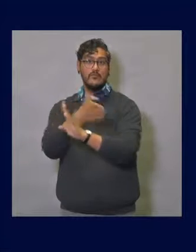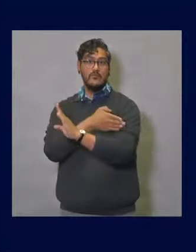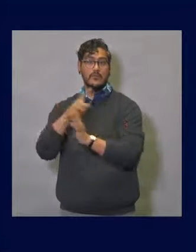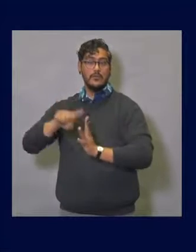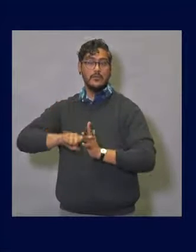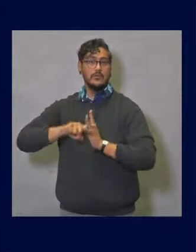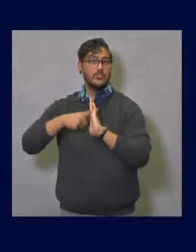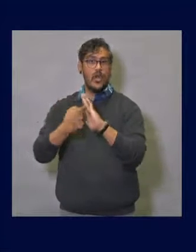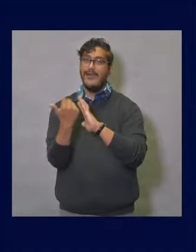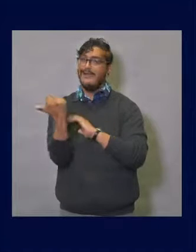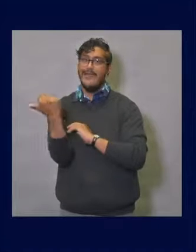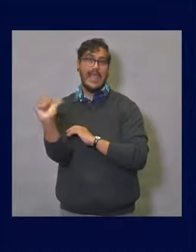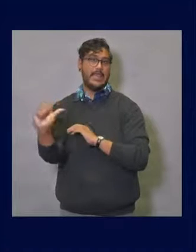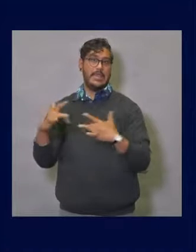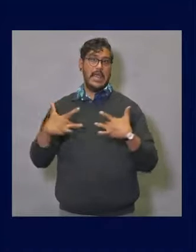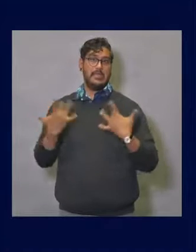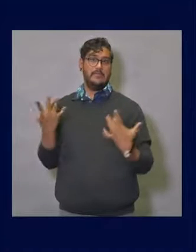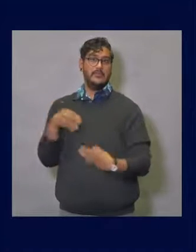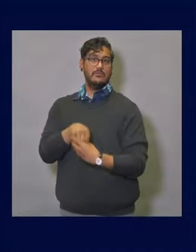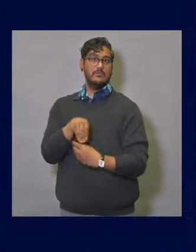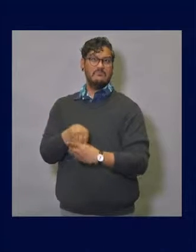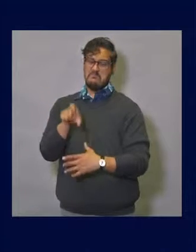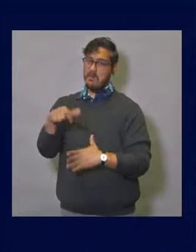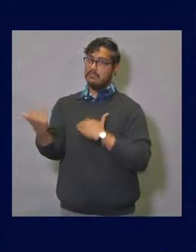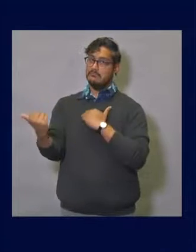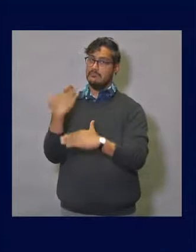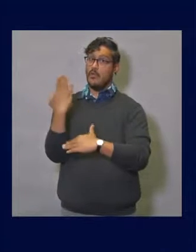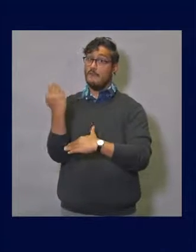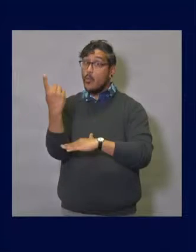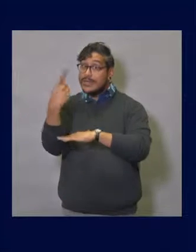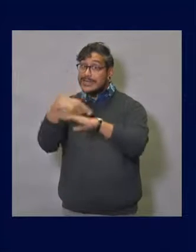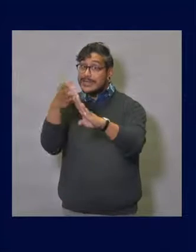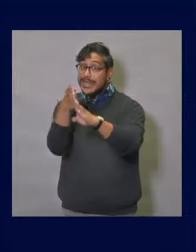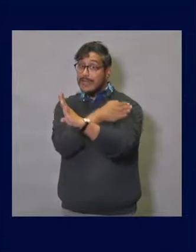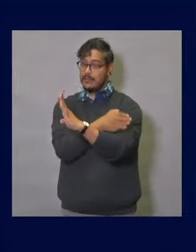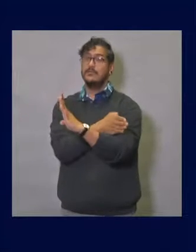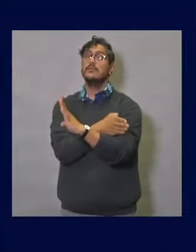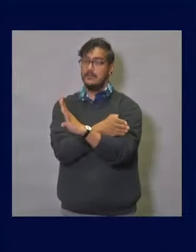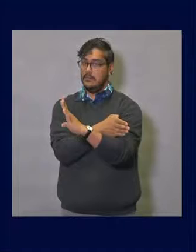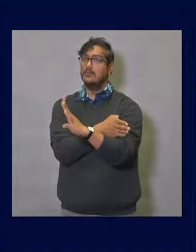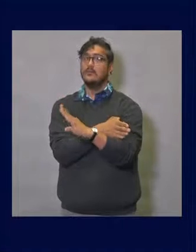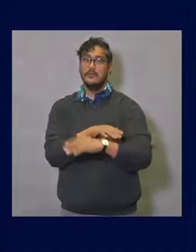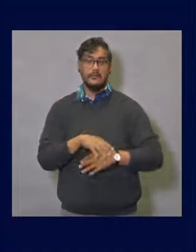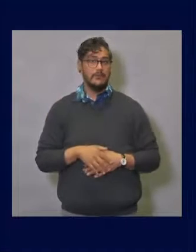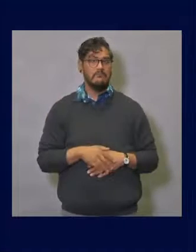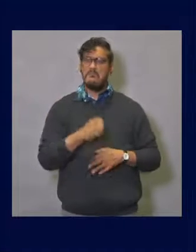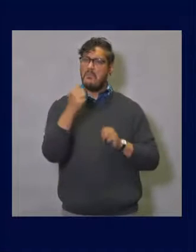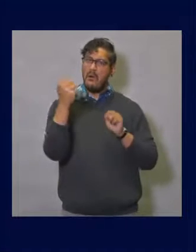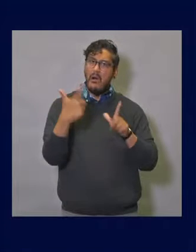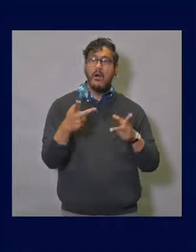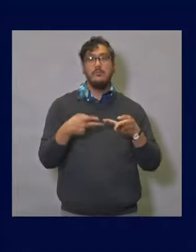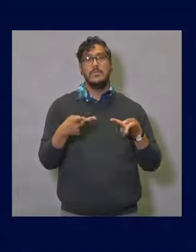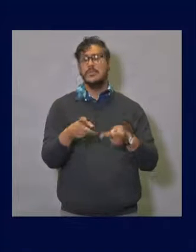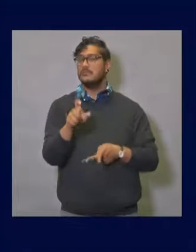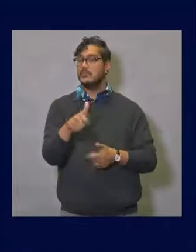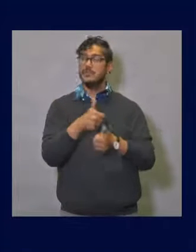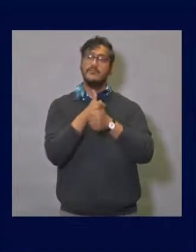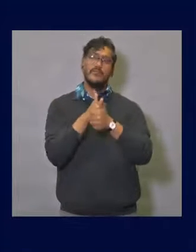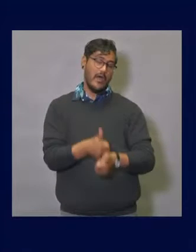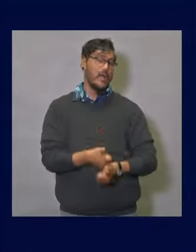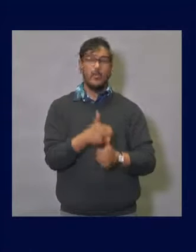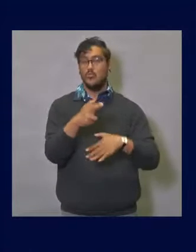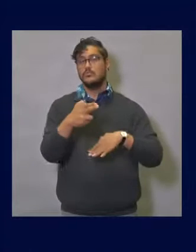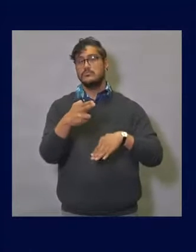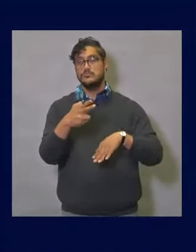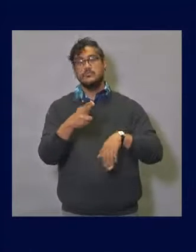starting any indoor activities. As a reminder, businesses and sectors must all follow safety measures and the